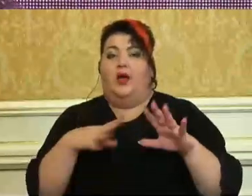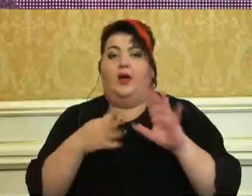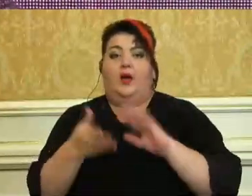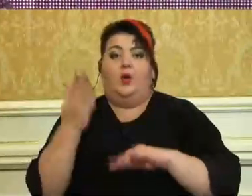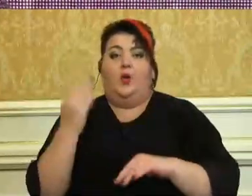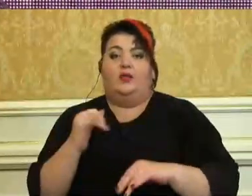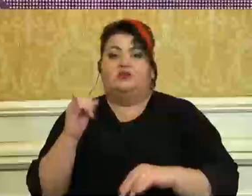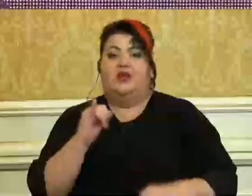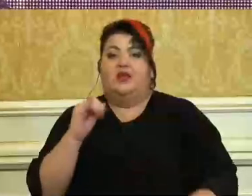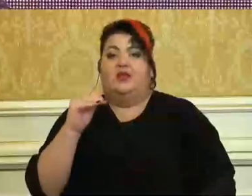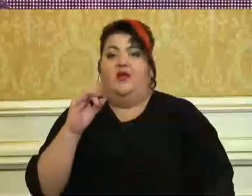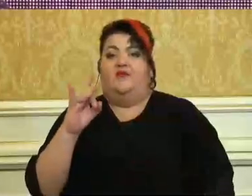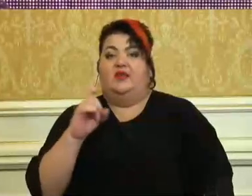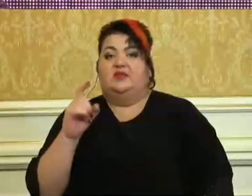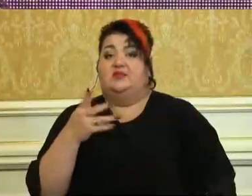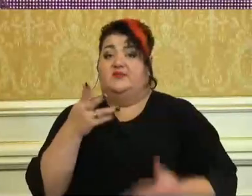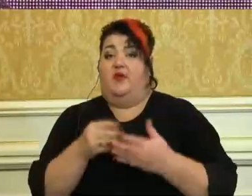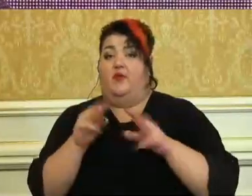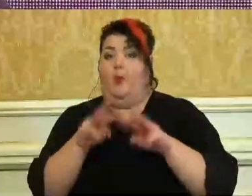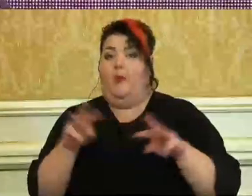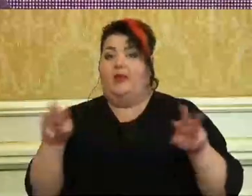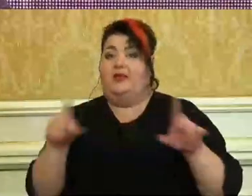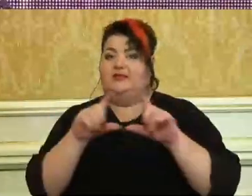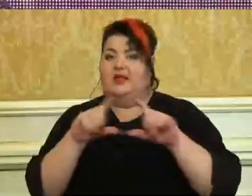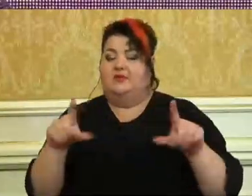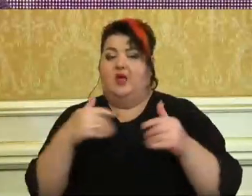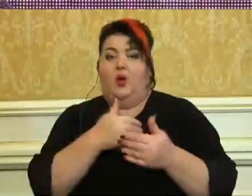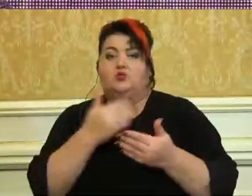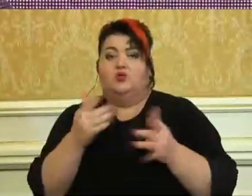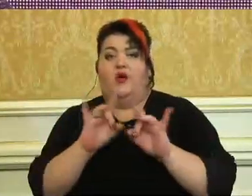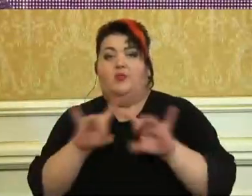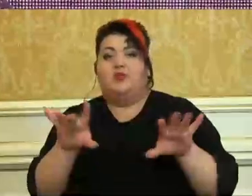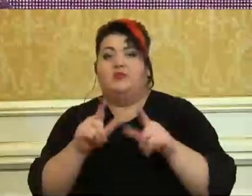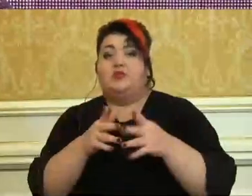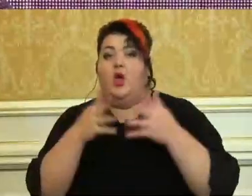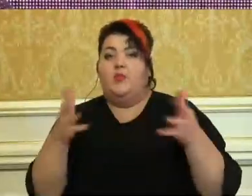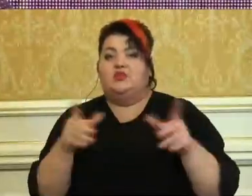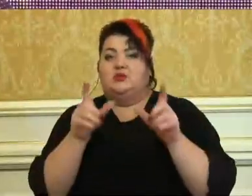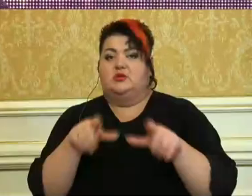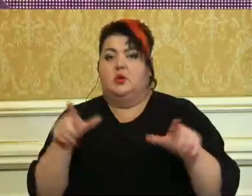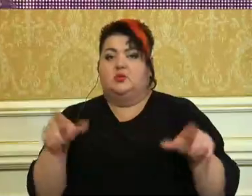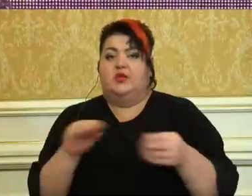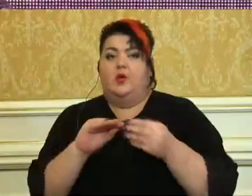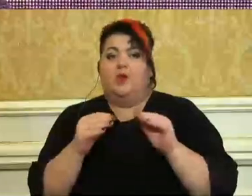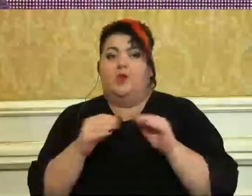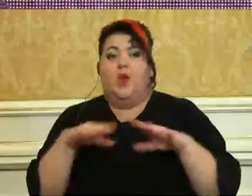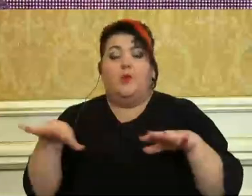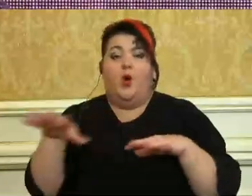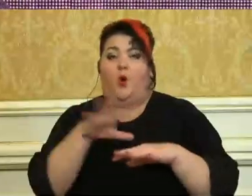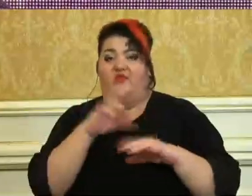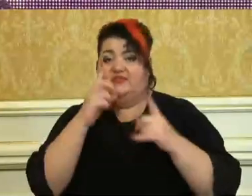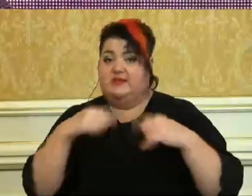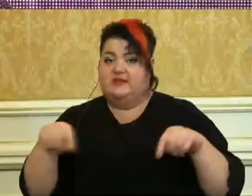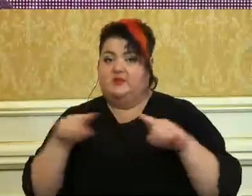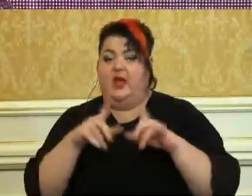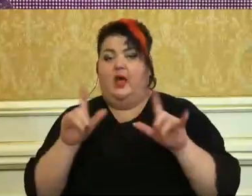So, well, and Irina Fri is also dealing with the specific problems at her ministries also, as well as me. So,